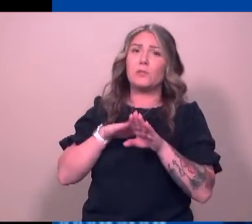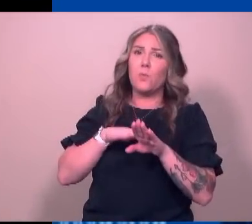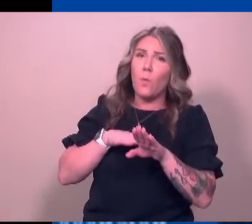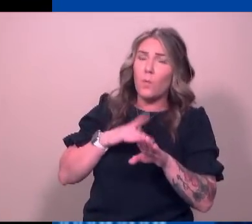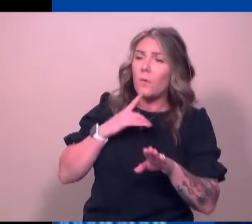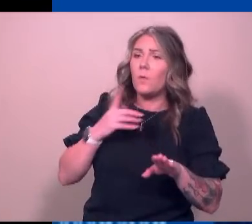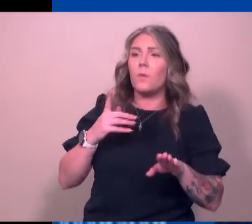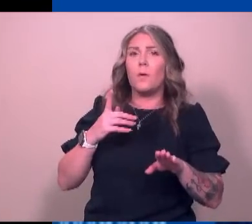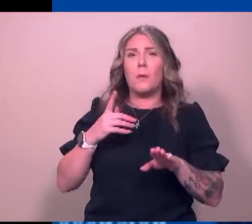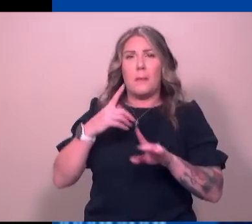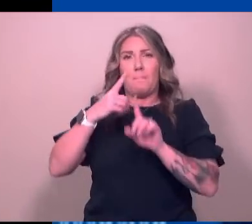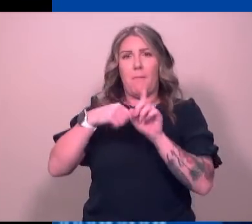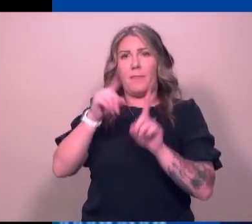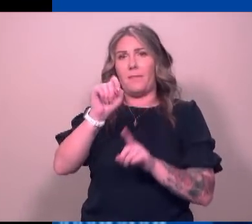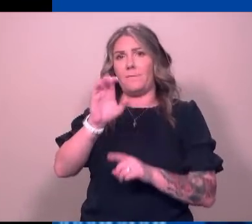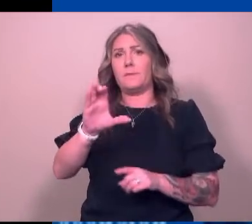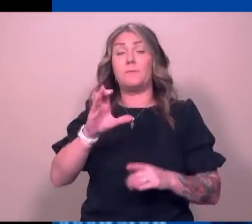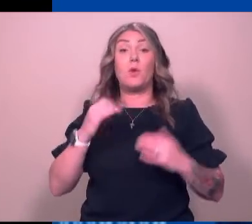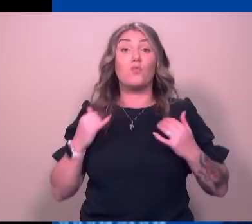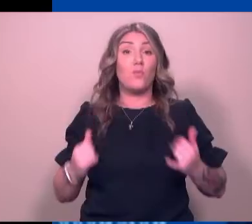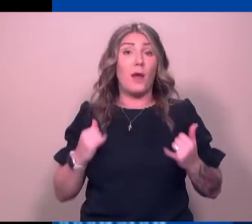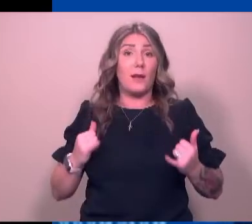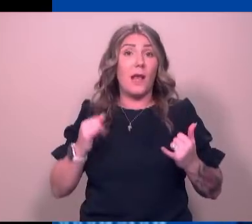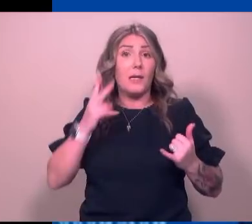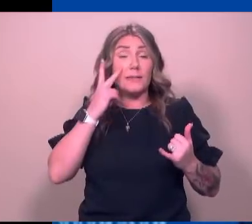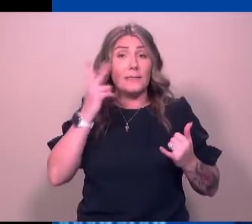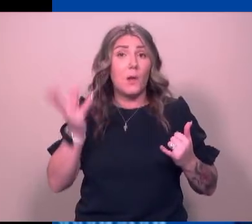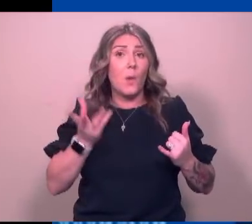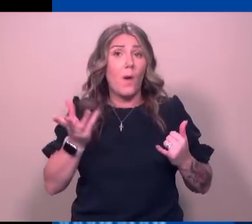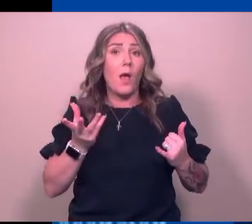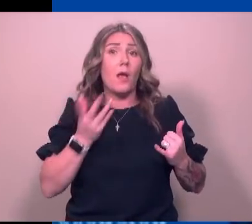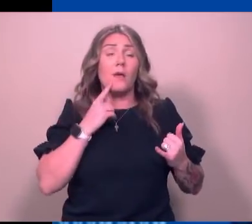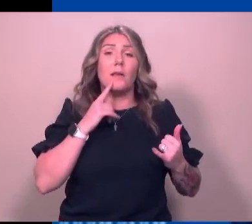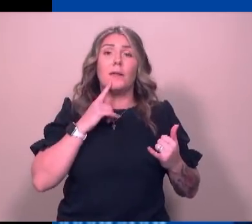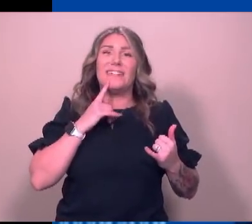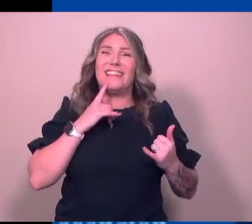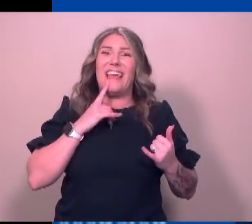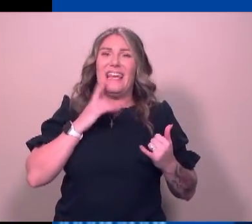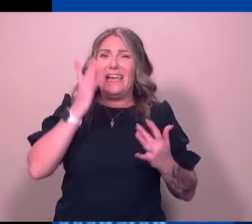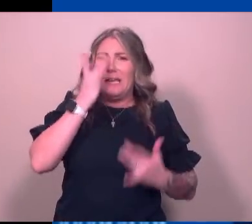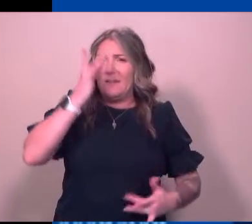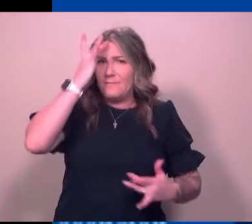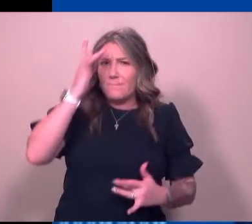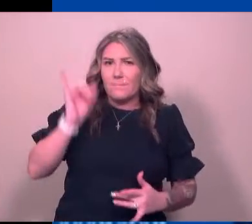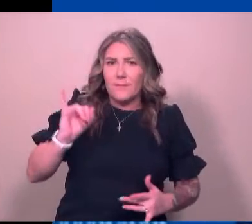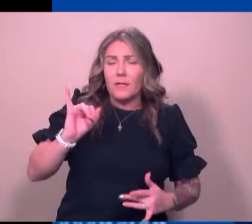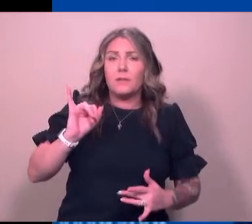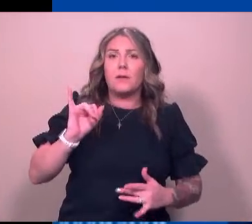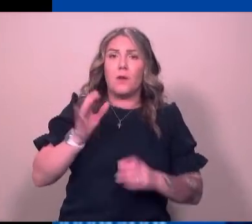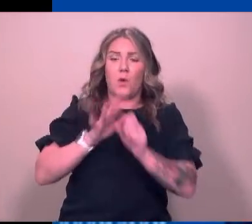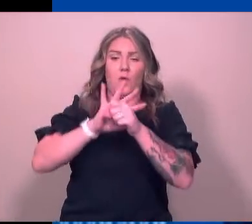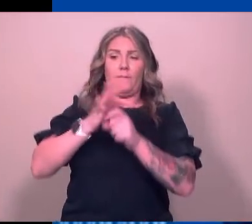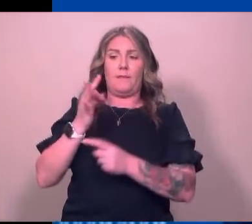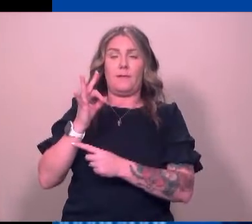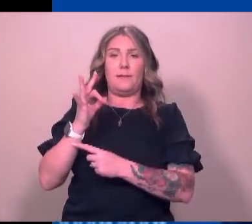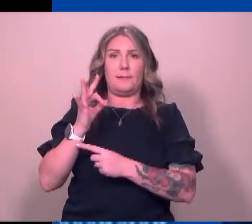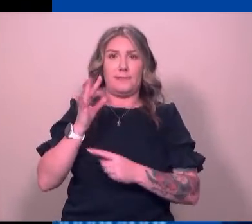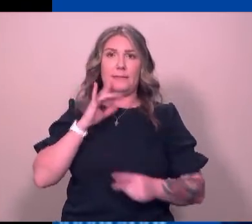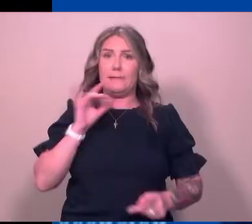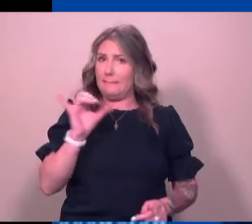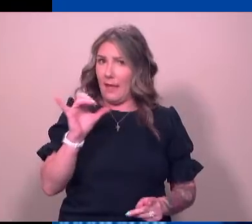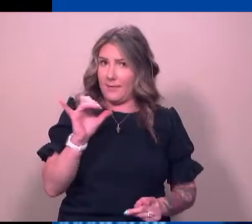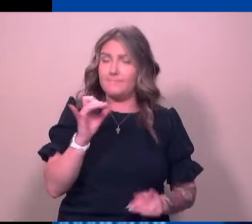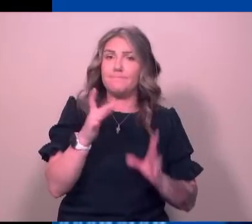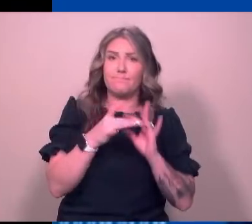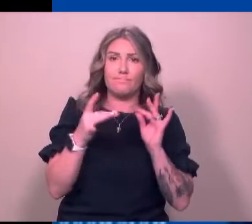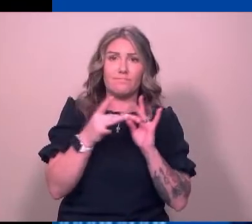the month of December. And right now, what we're seeing as far as infectious disease going are COVID-19, like we have been talking